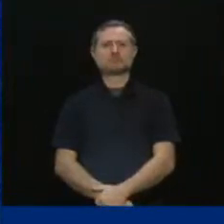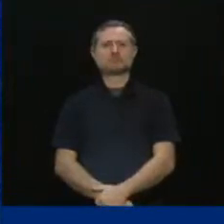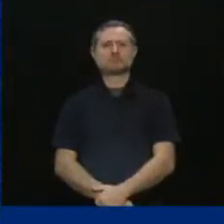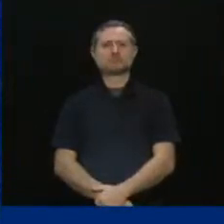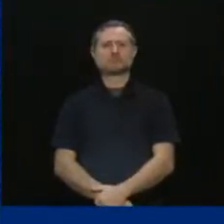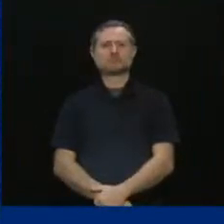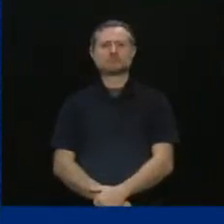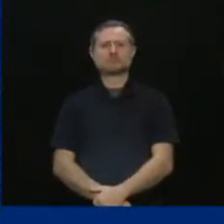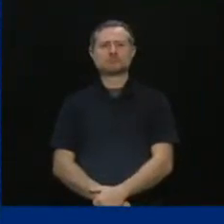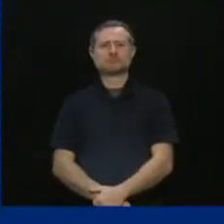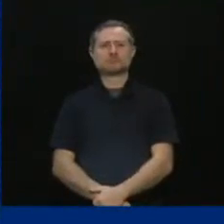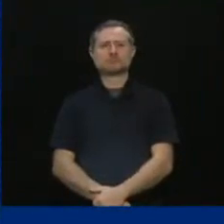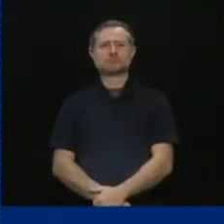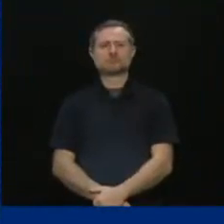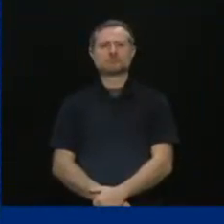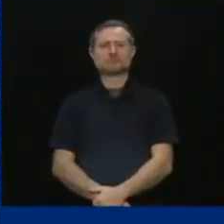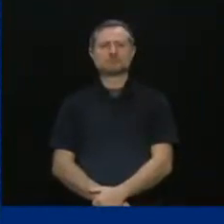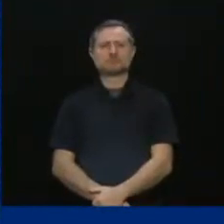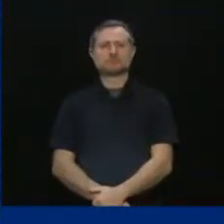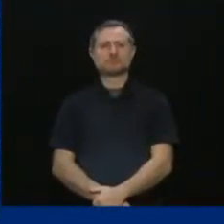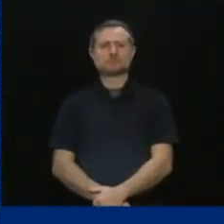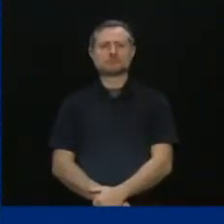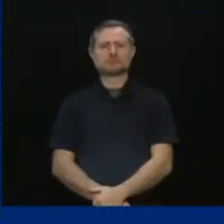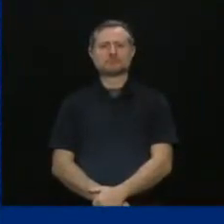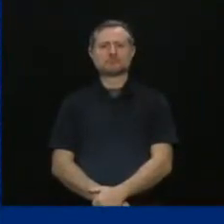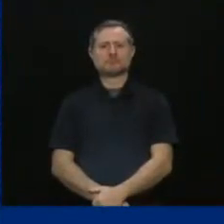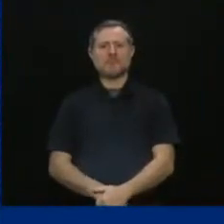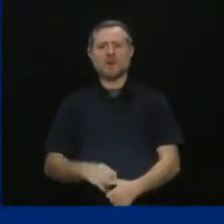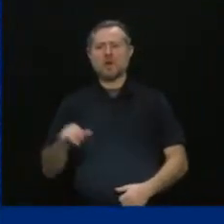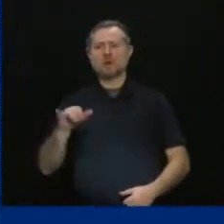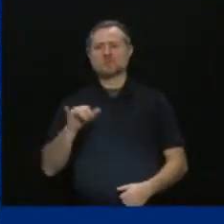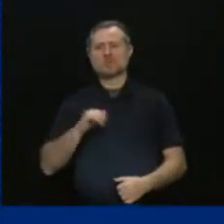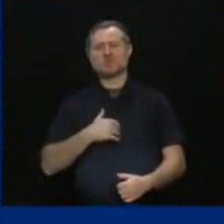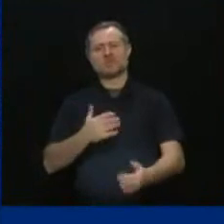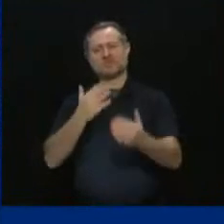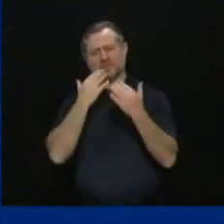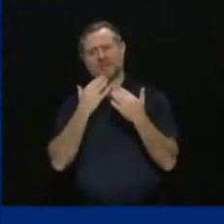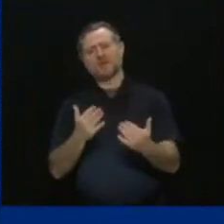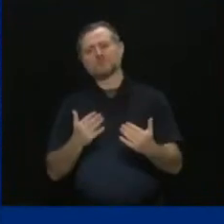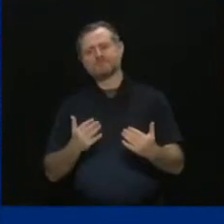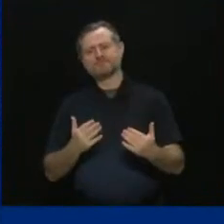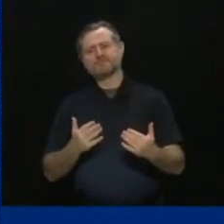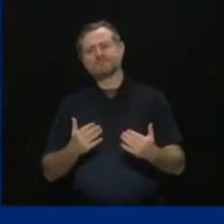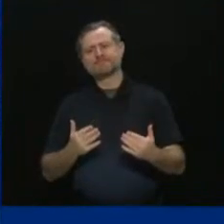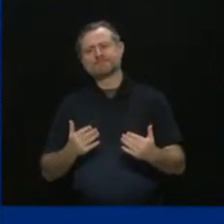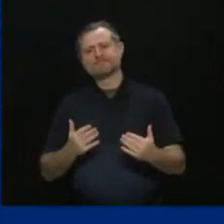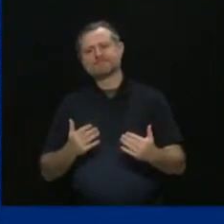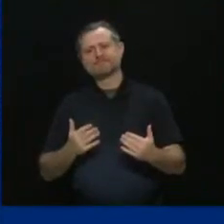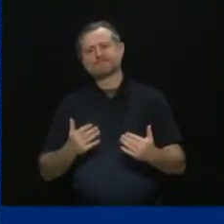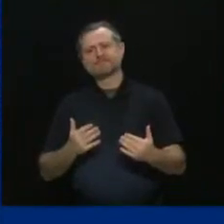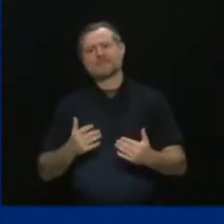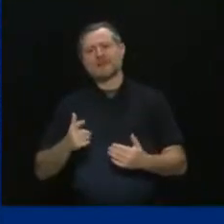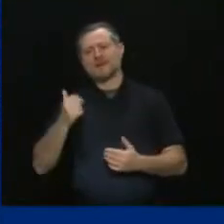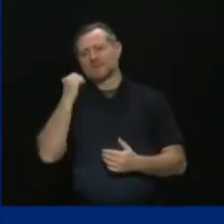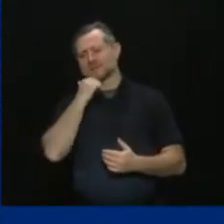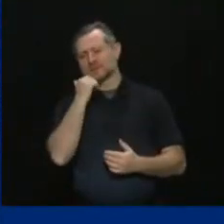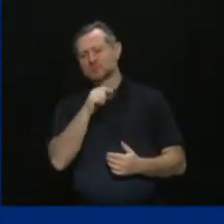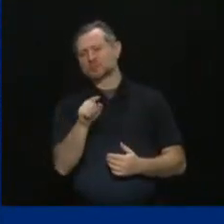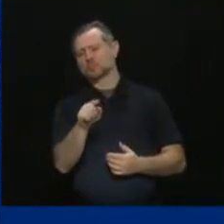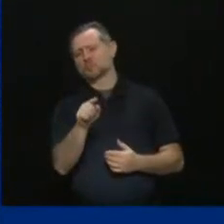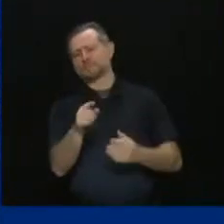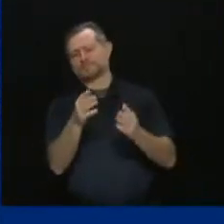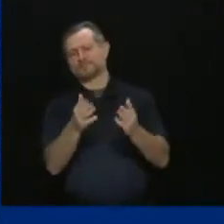And I also want to thank you for the fact that every day you are making good things